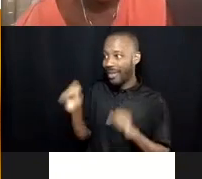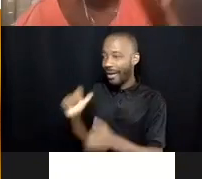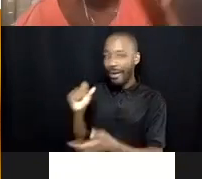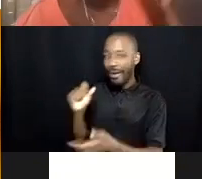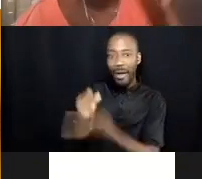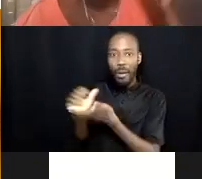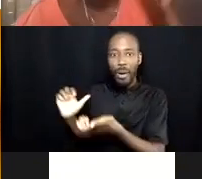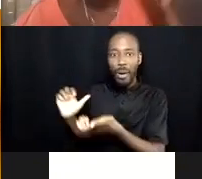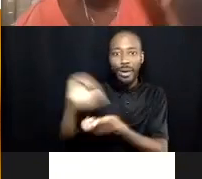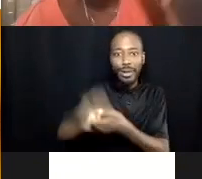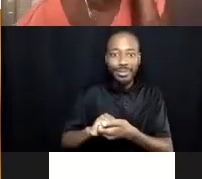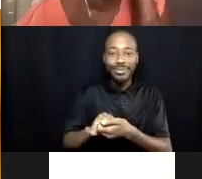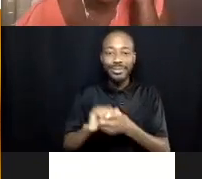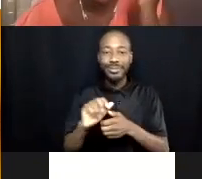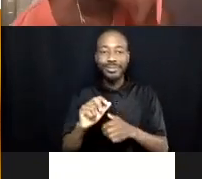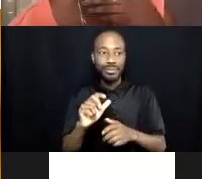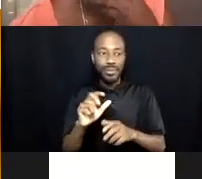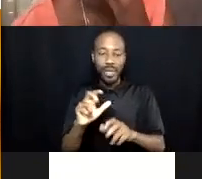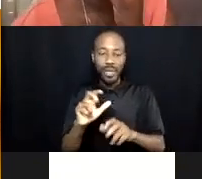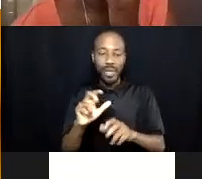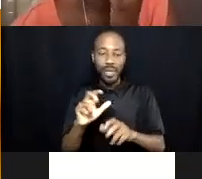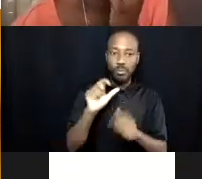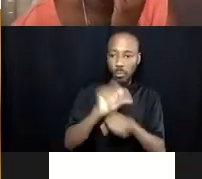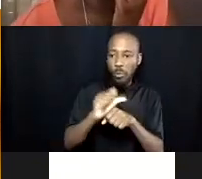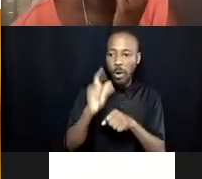that we're doing for trans people across the state.